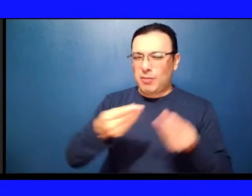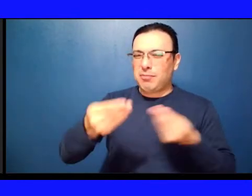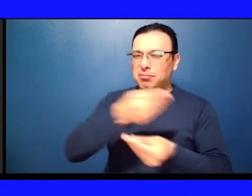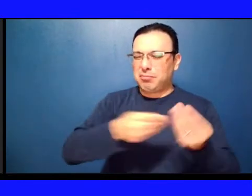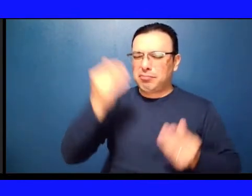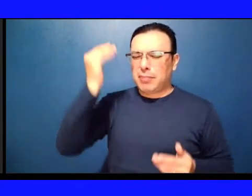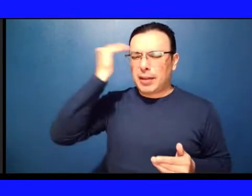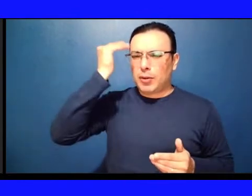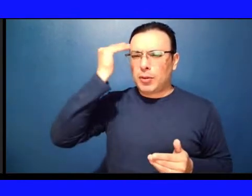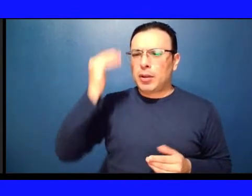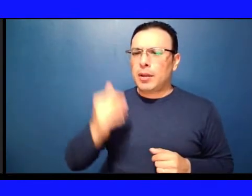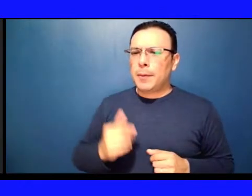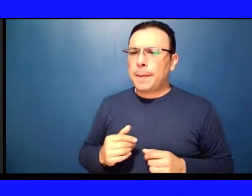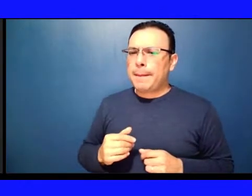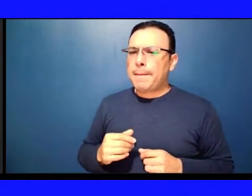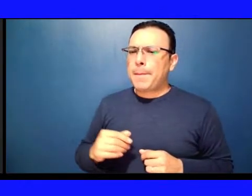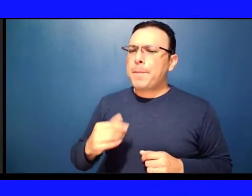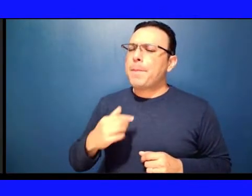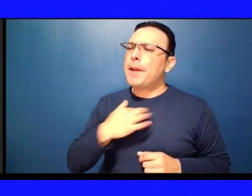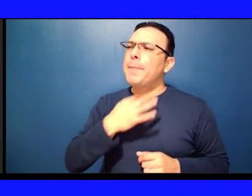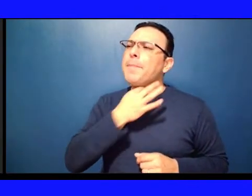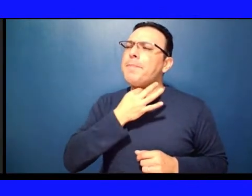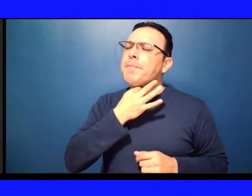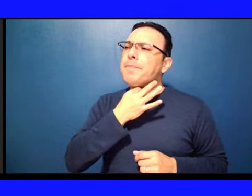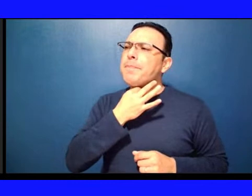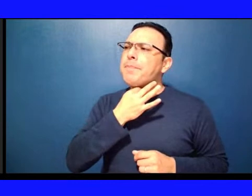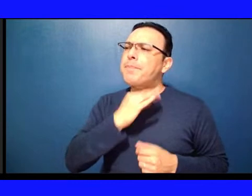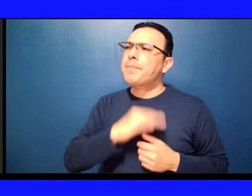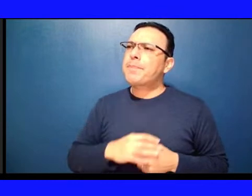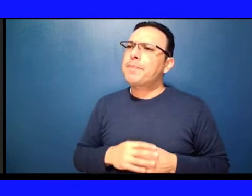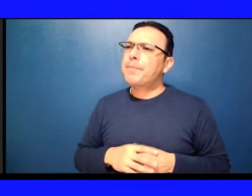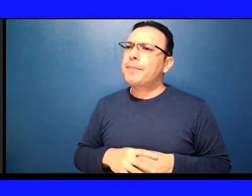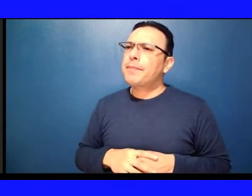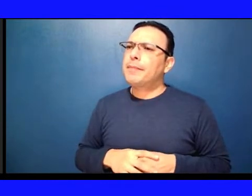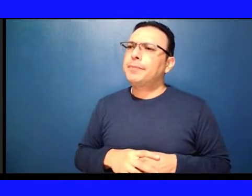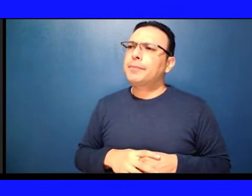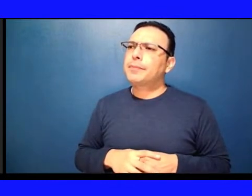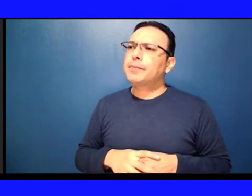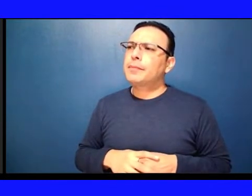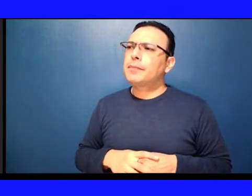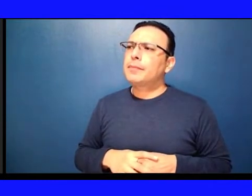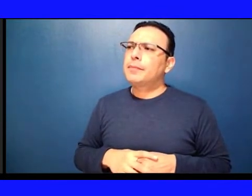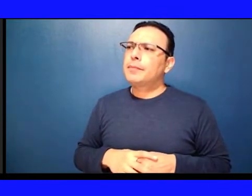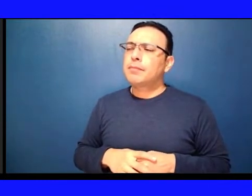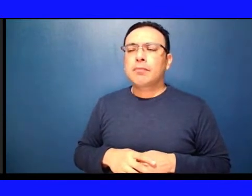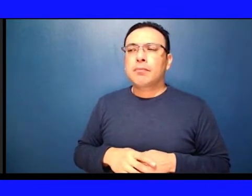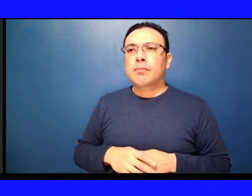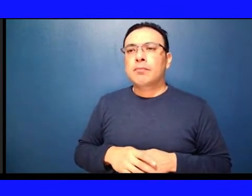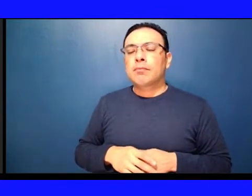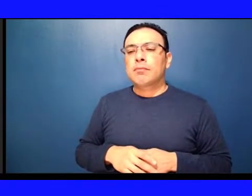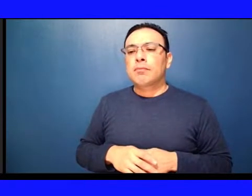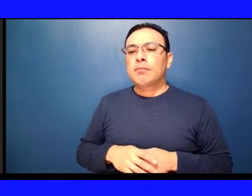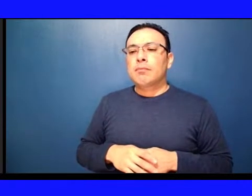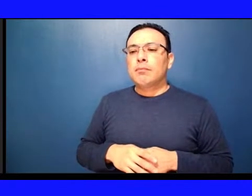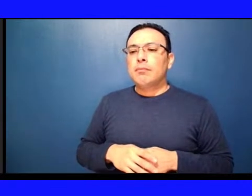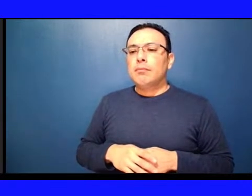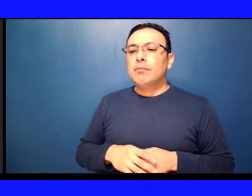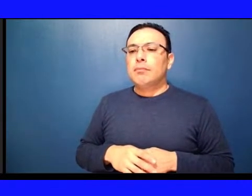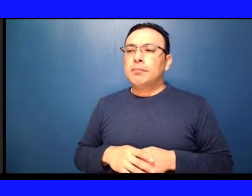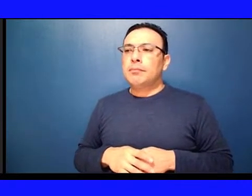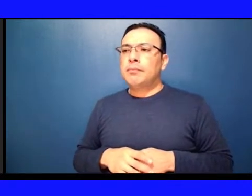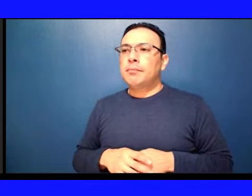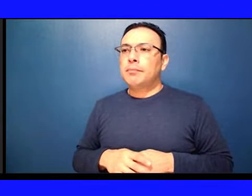this more than just the COVID, and how should we be thinking about that? I think that's